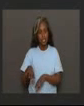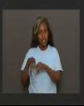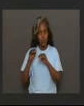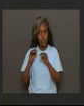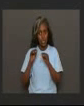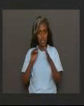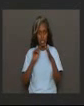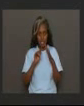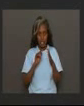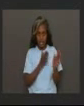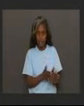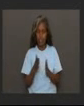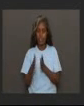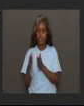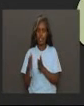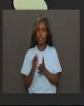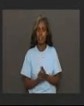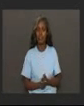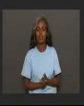Students, let's get ready.